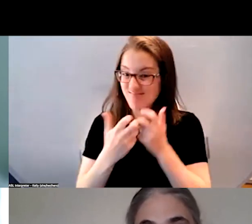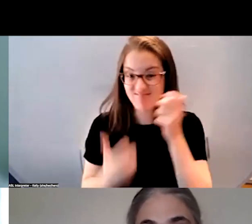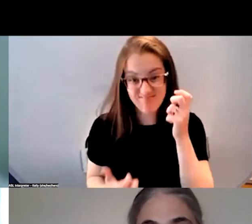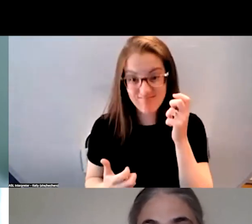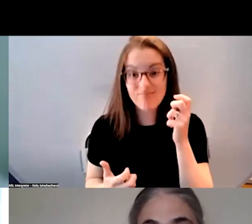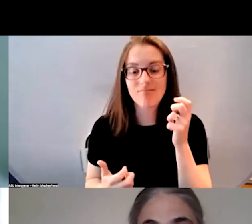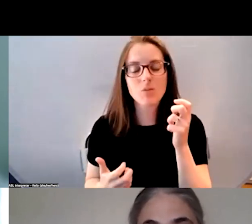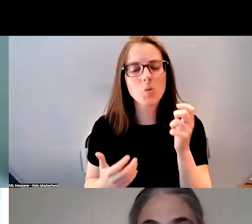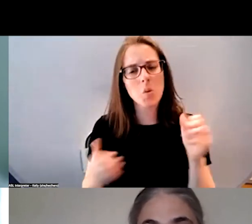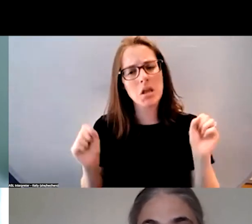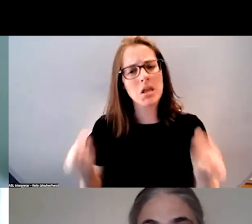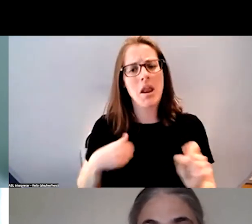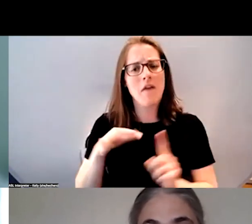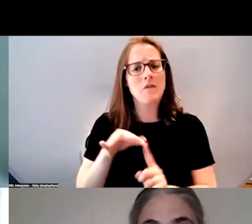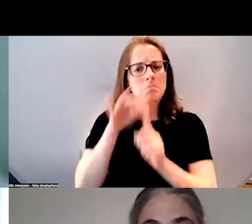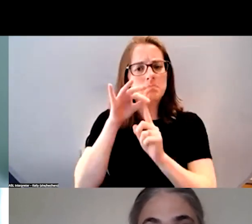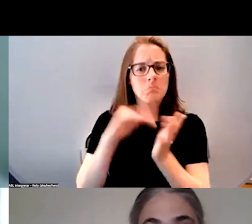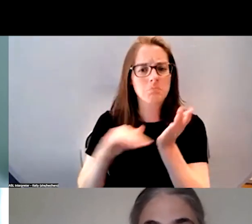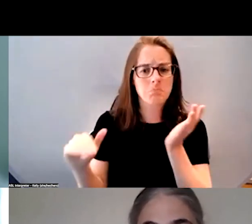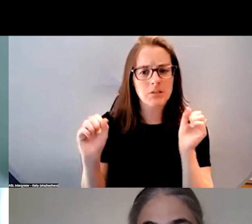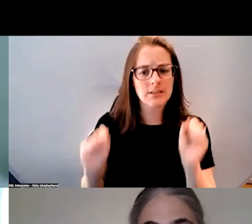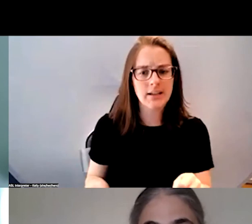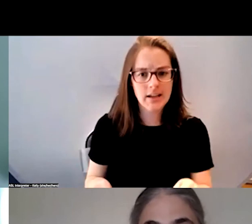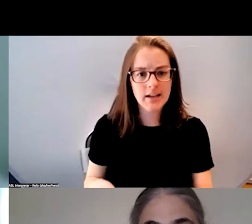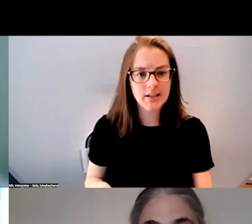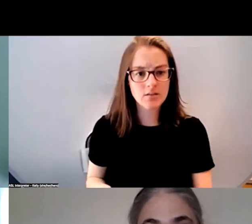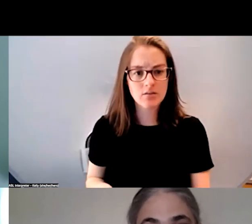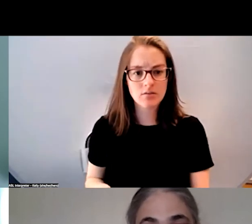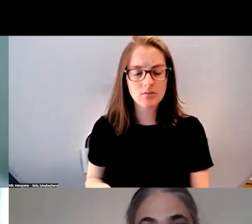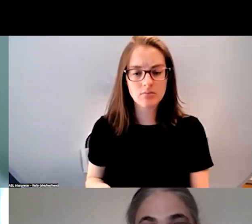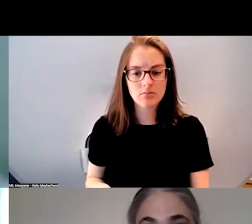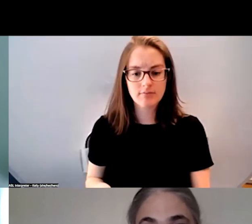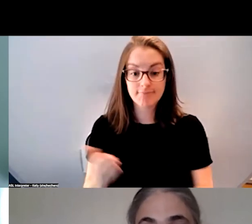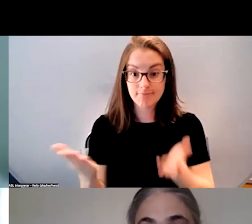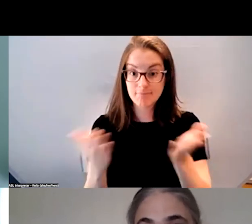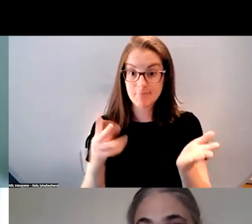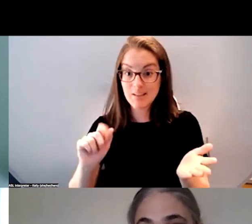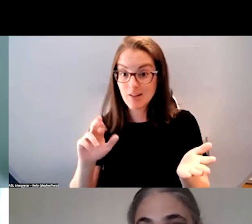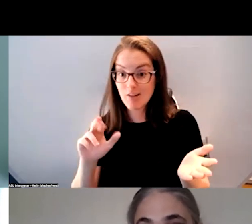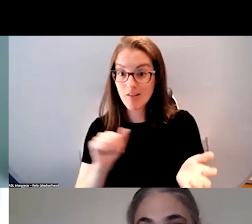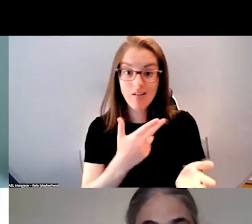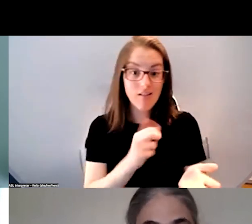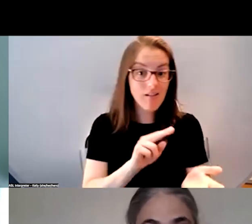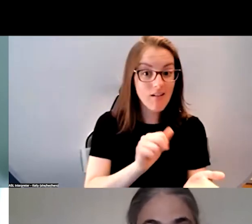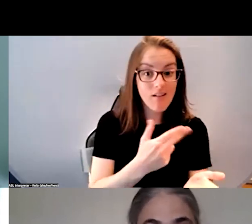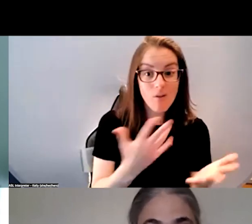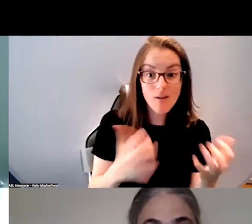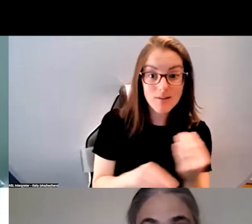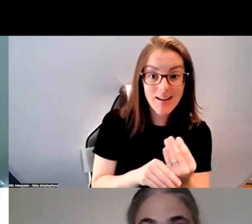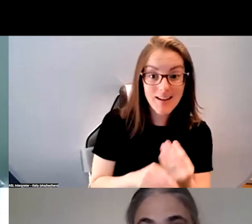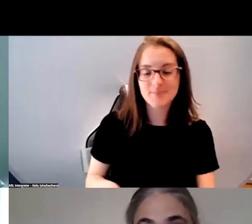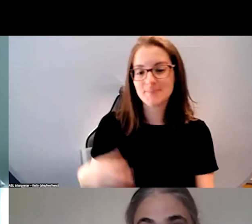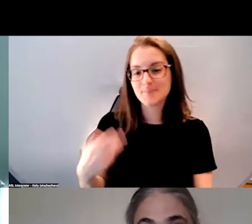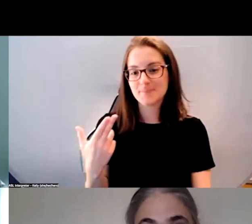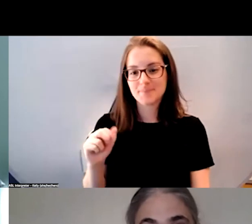ways to get exceptions that my ombudsman can help with. But anything that you wanted to add, Hannah or Kara? This is Hannah. So I